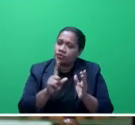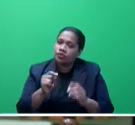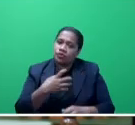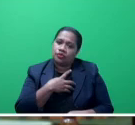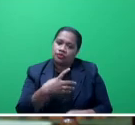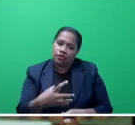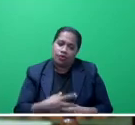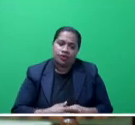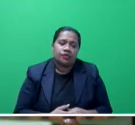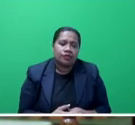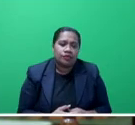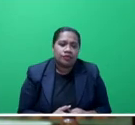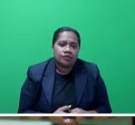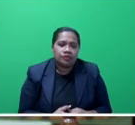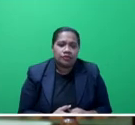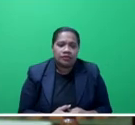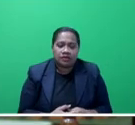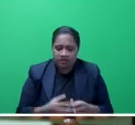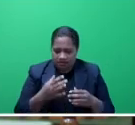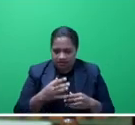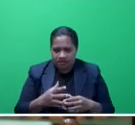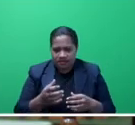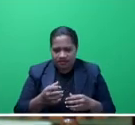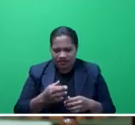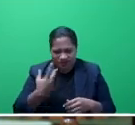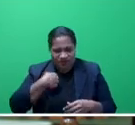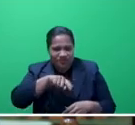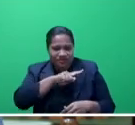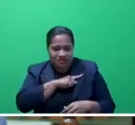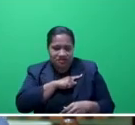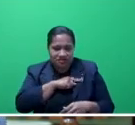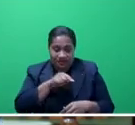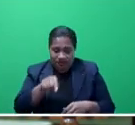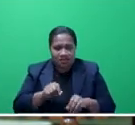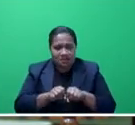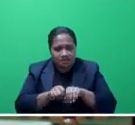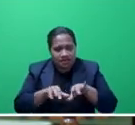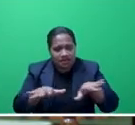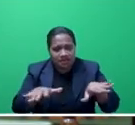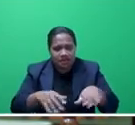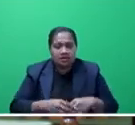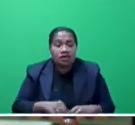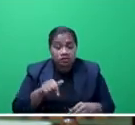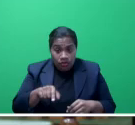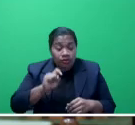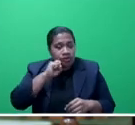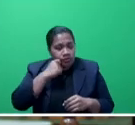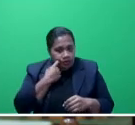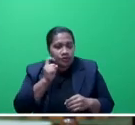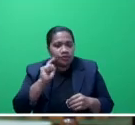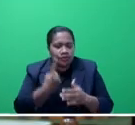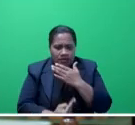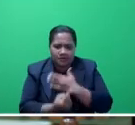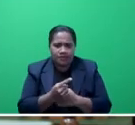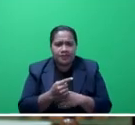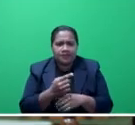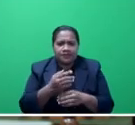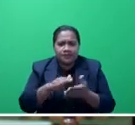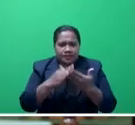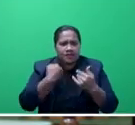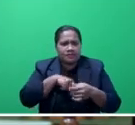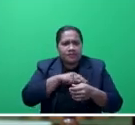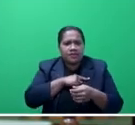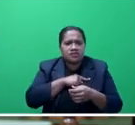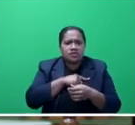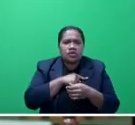us over through the rest of the pandemic. It will, Mr. Speaker, sir, empower us to reach our vaccine targets